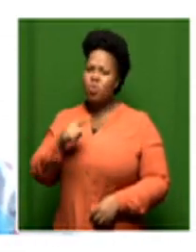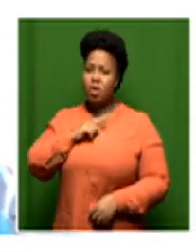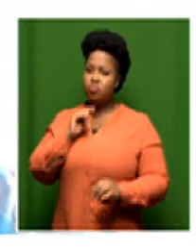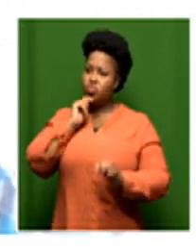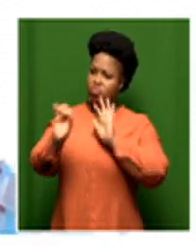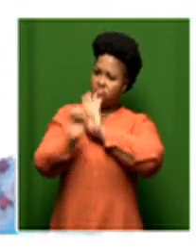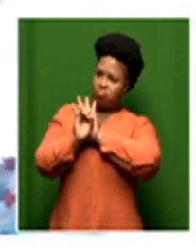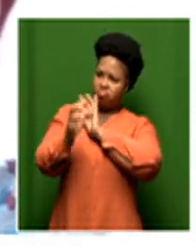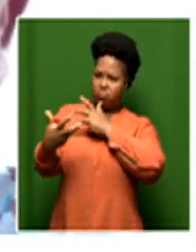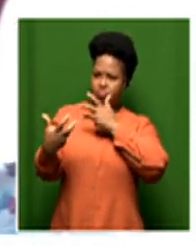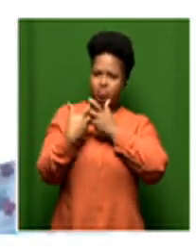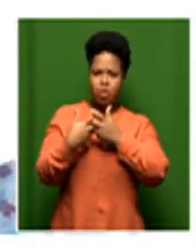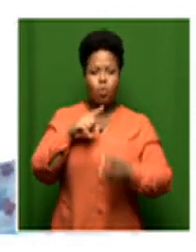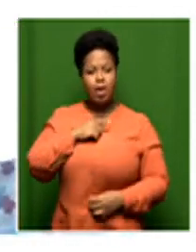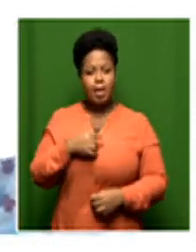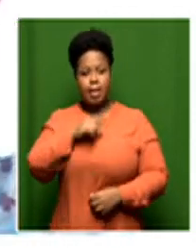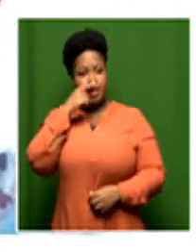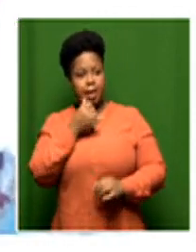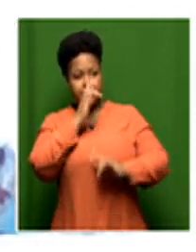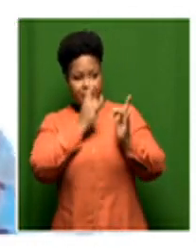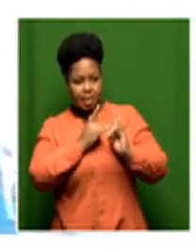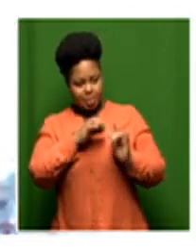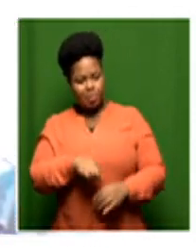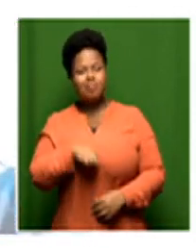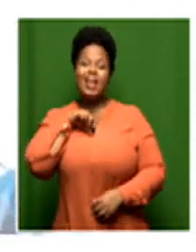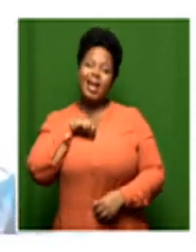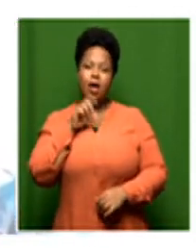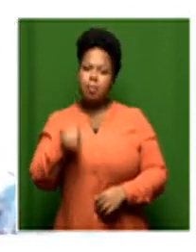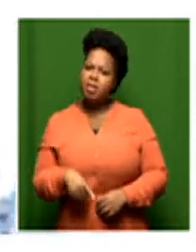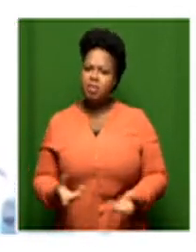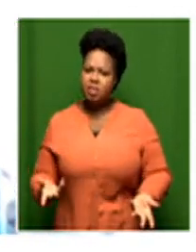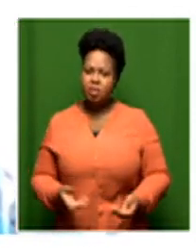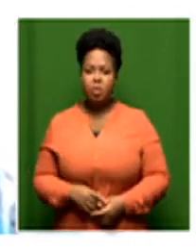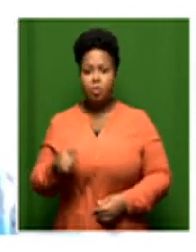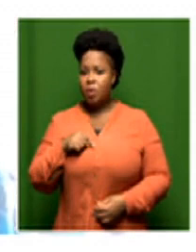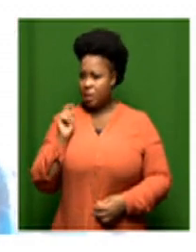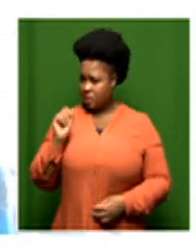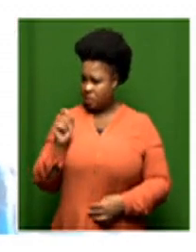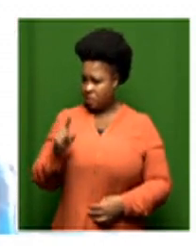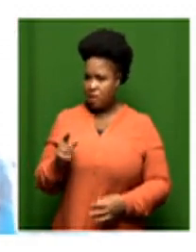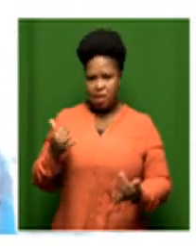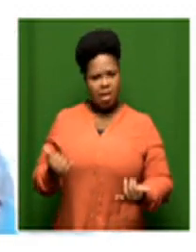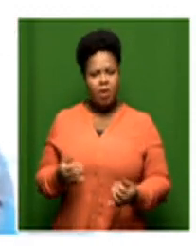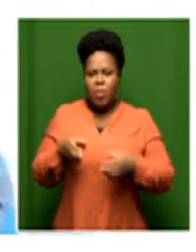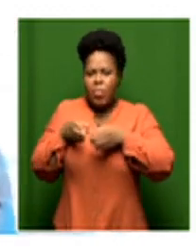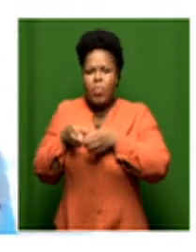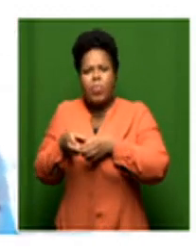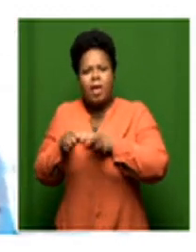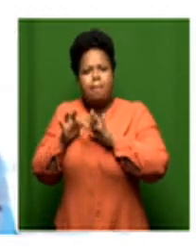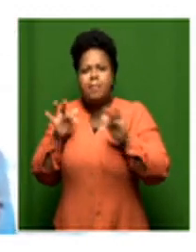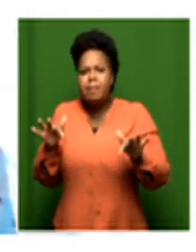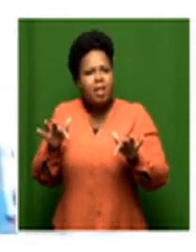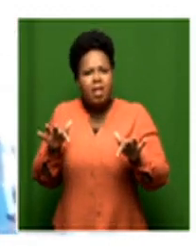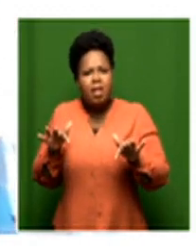the names we give to cities. People must be proud about those names. Okay. In this case, a minority of the